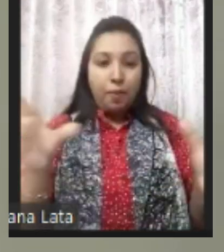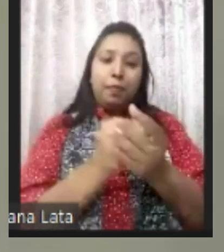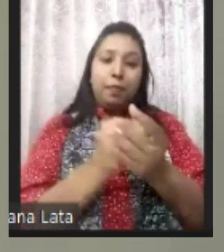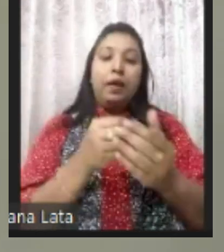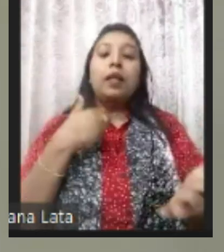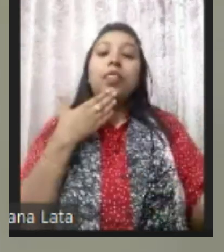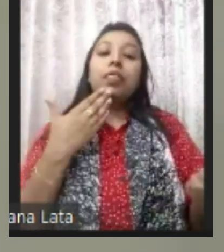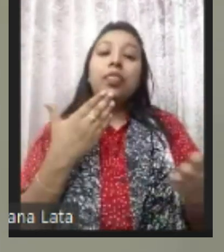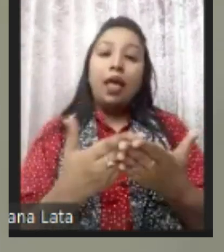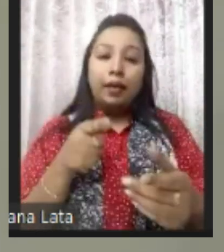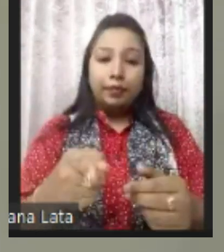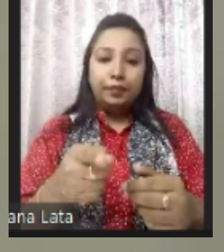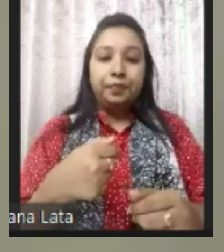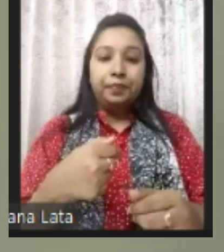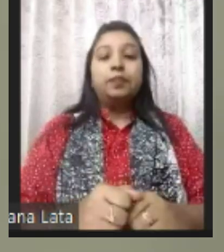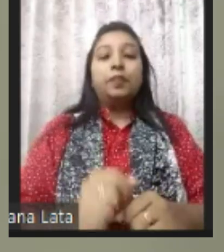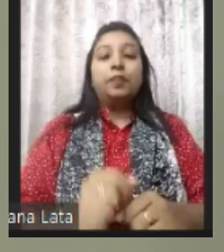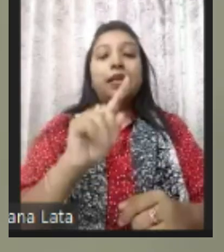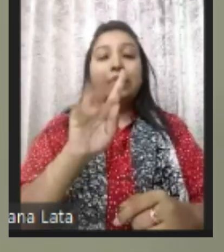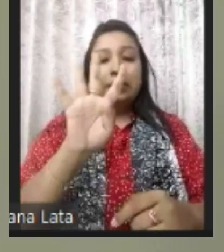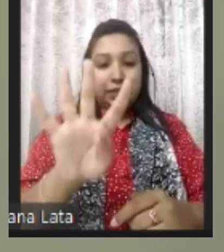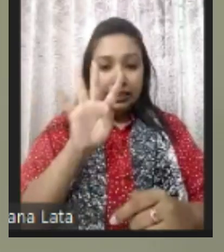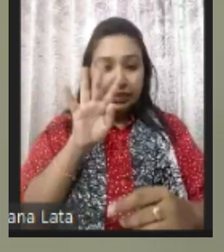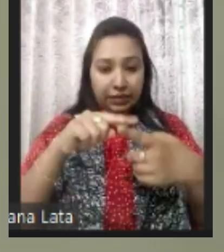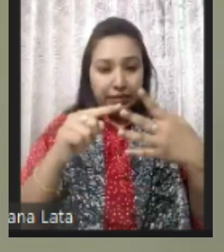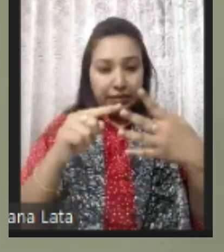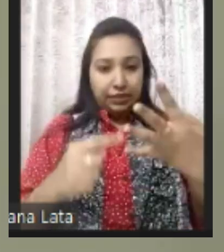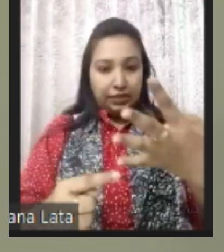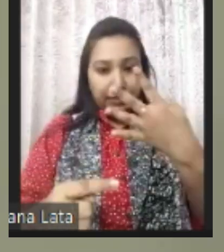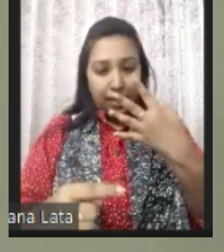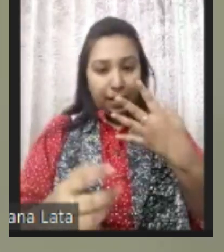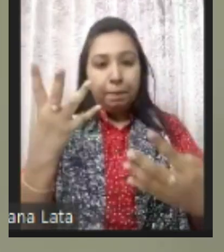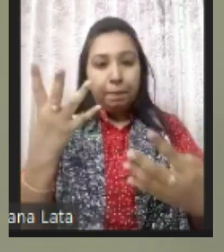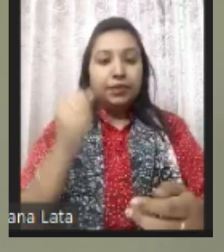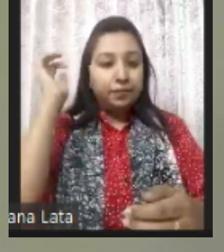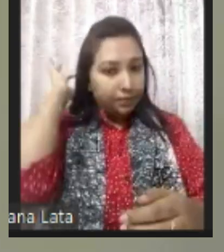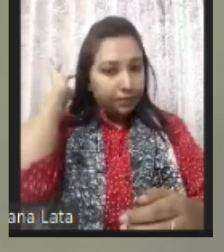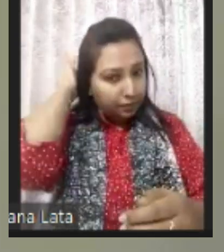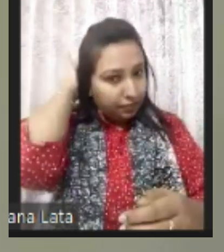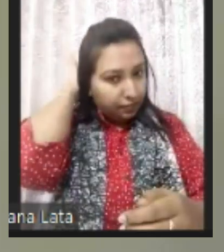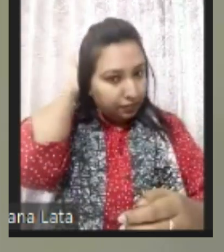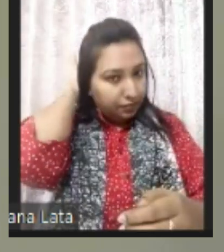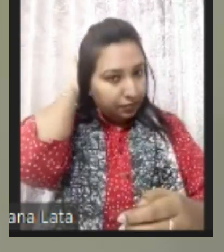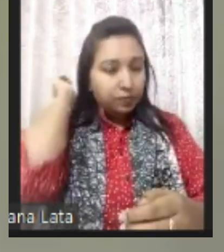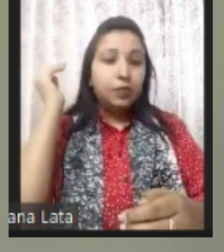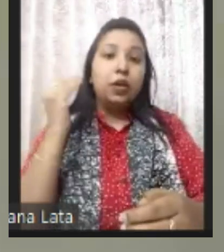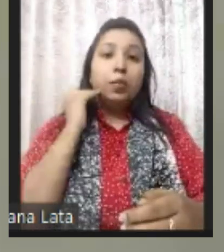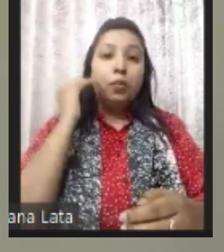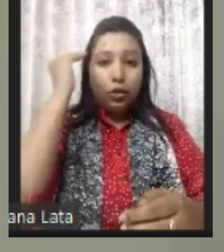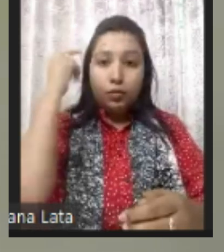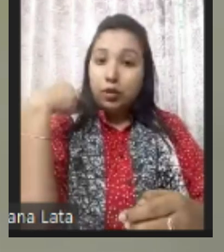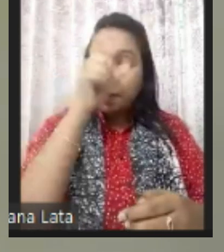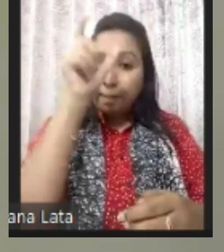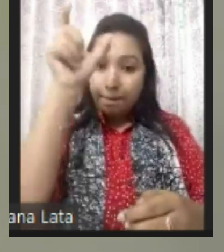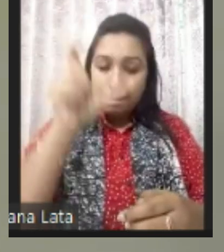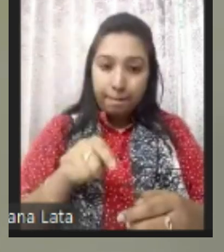takeaways that I have, one in terms of philosophy. So instead of persons with disabilities, I think we should really